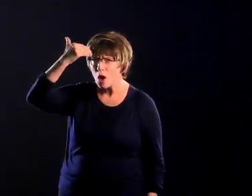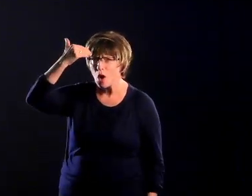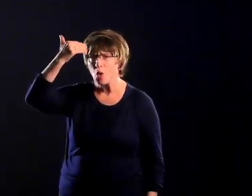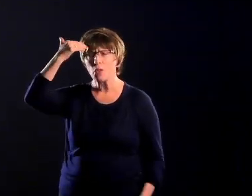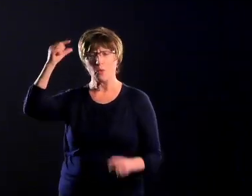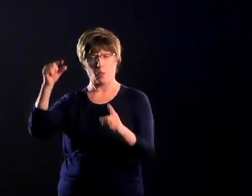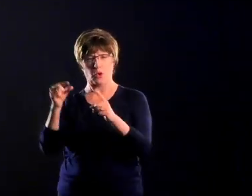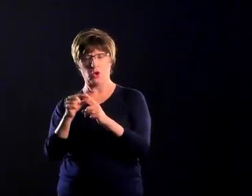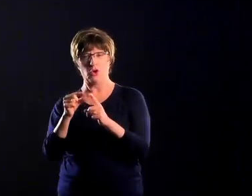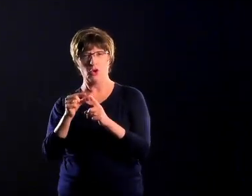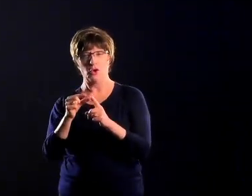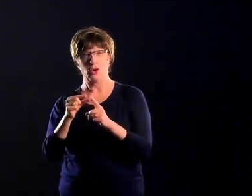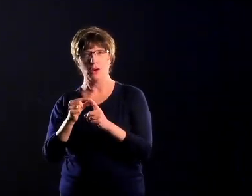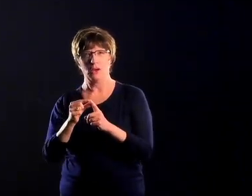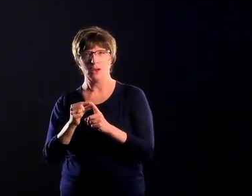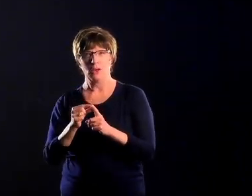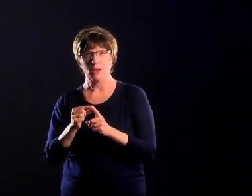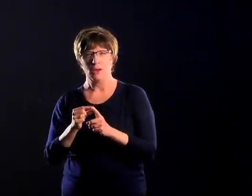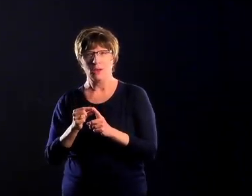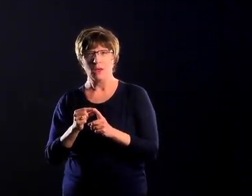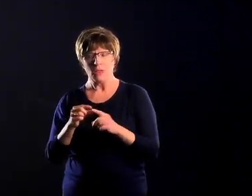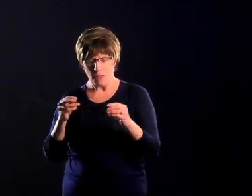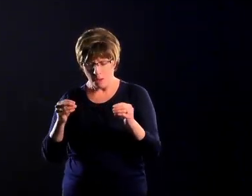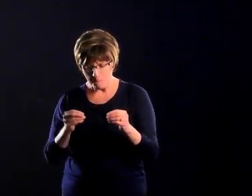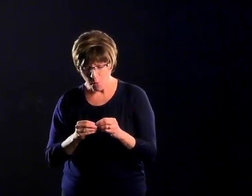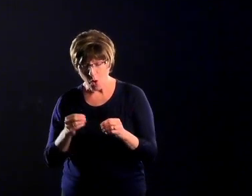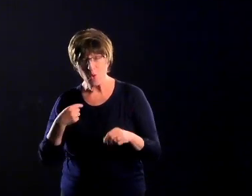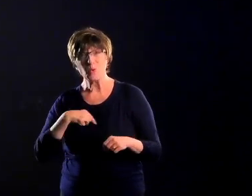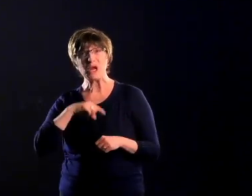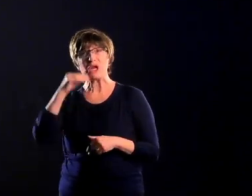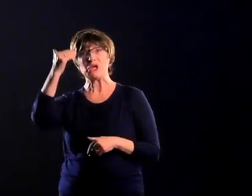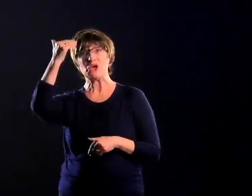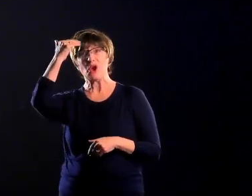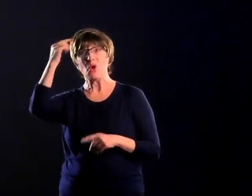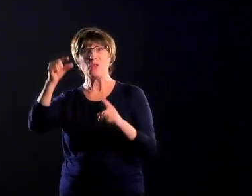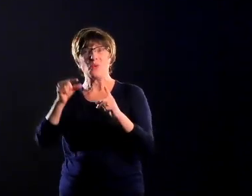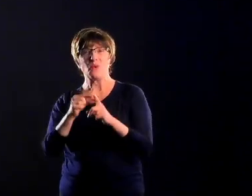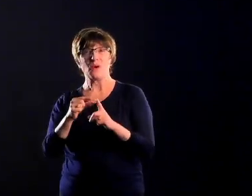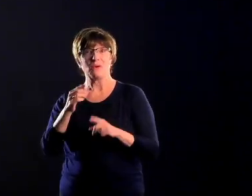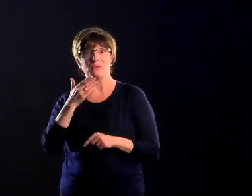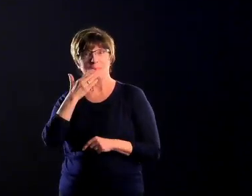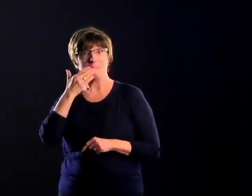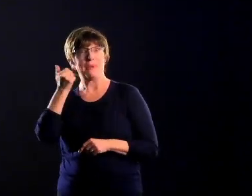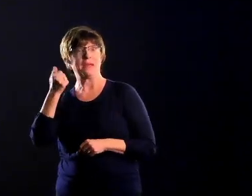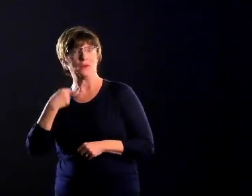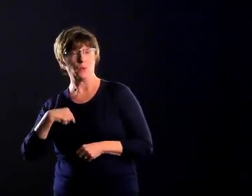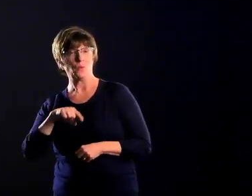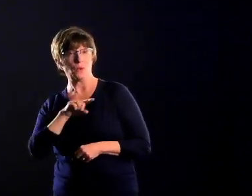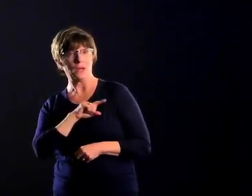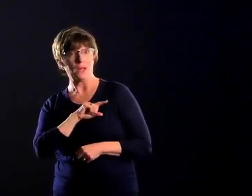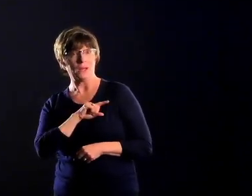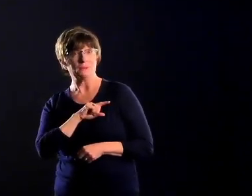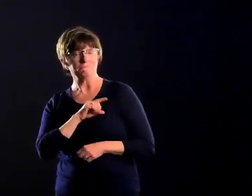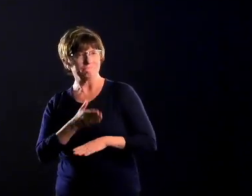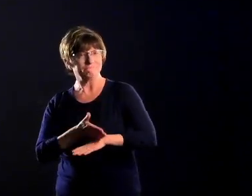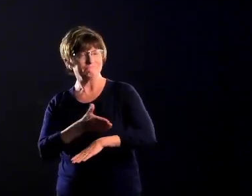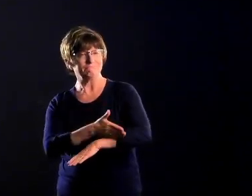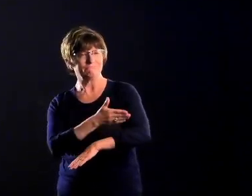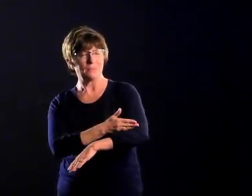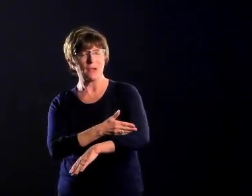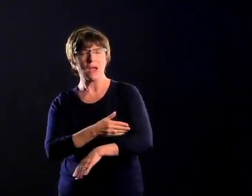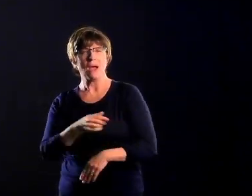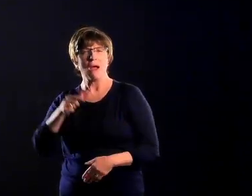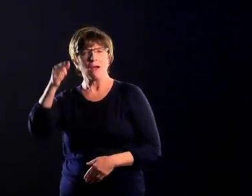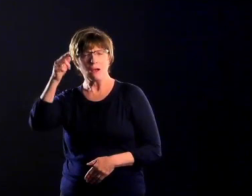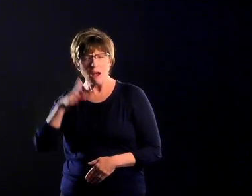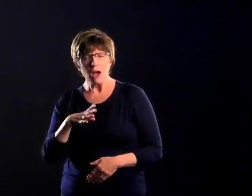the word. Know the word. The more that we know the word, the better off we will be. That one, God's word is